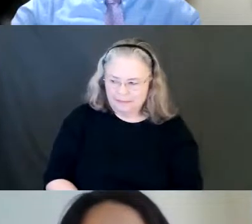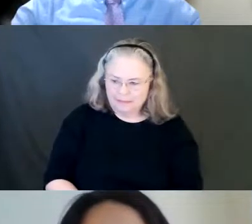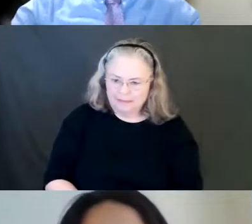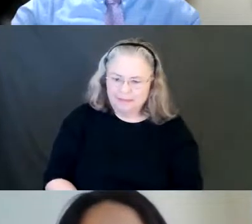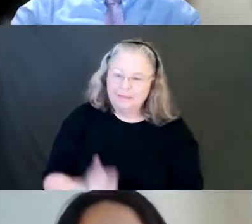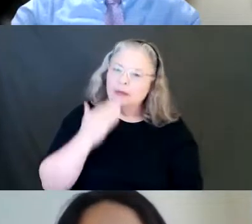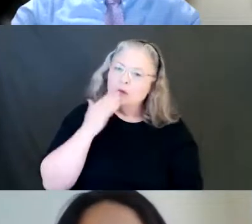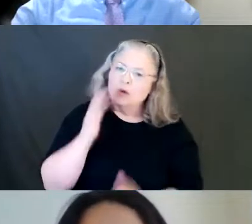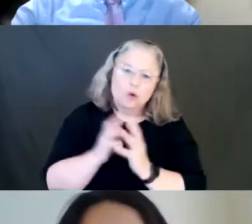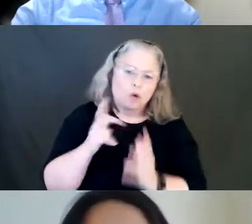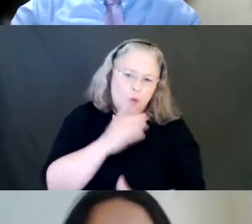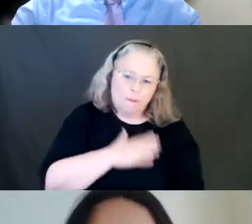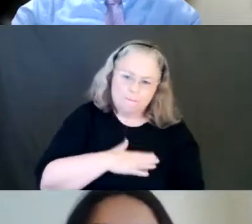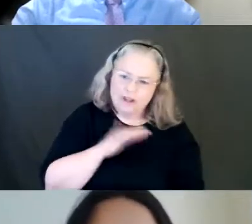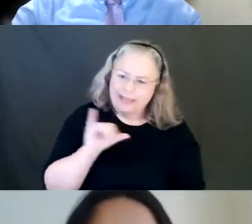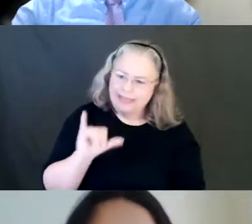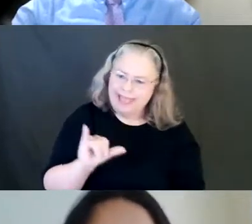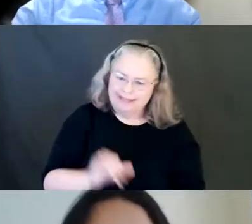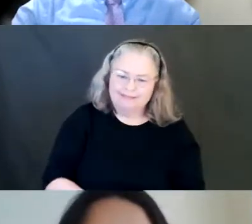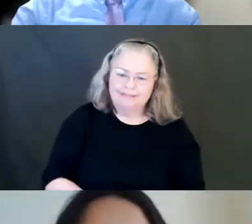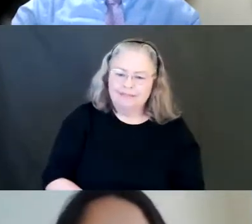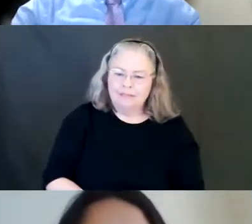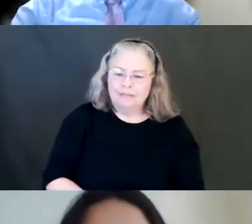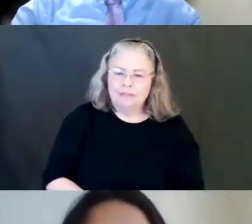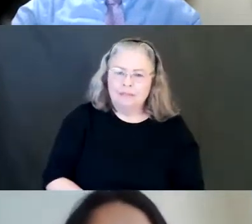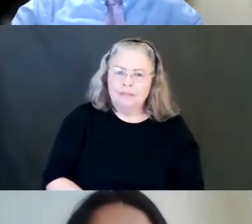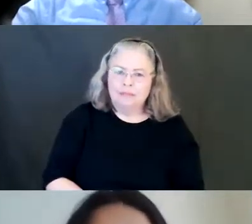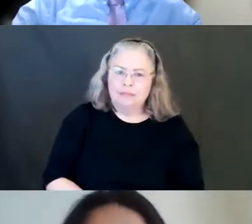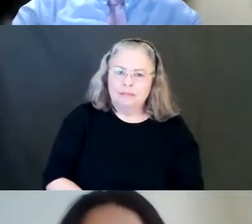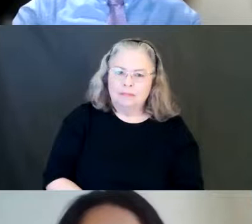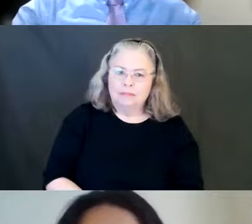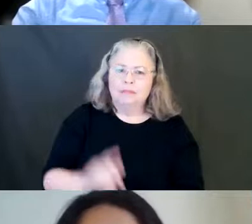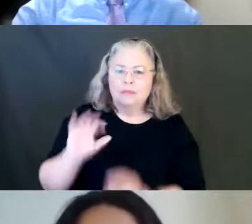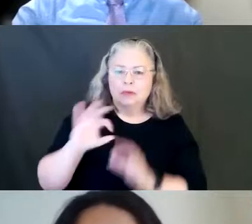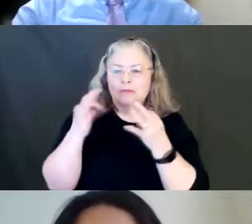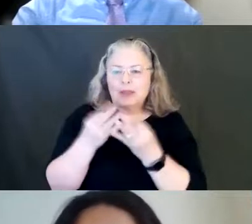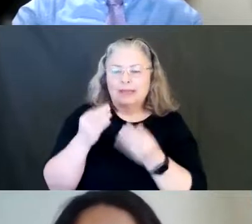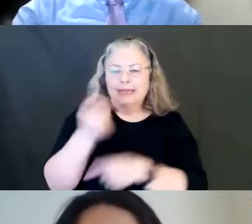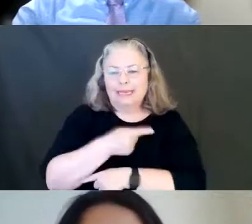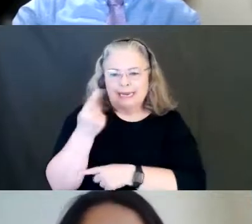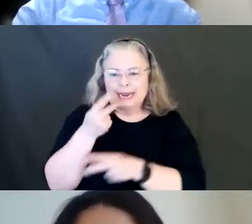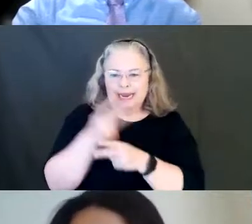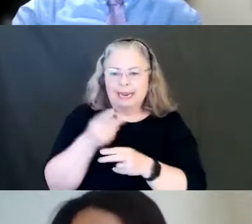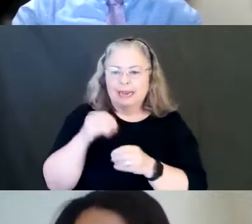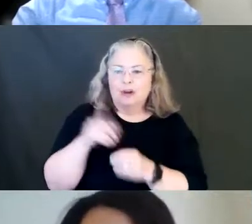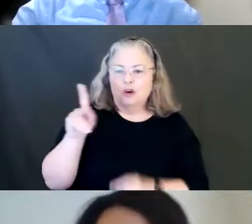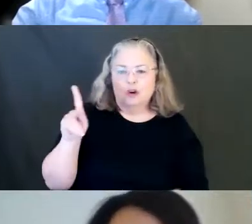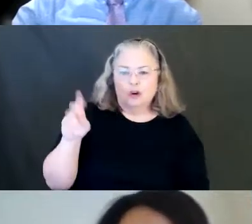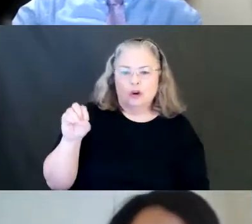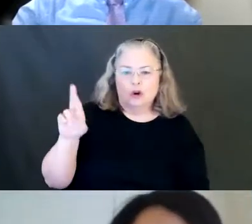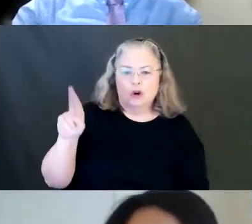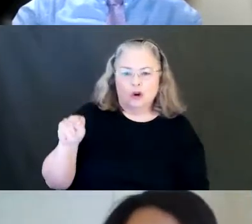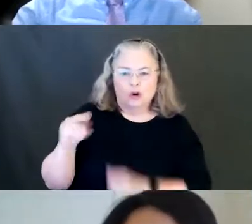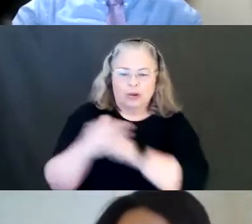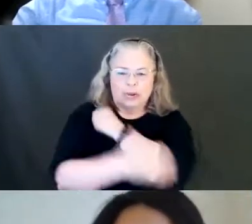Thank you so much. I appreciate that, Tara. I'm Deborah Corley Marzette. I'm a family daycare provider here in Kern County, and I am happy